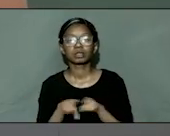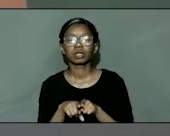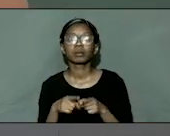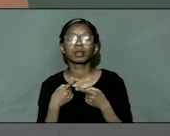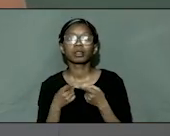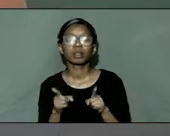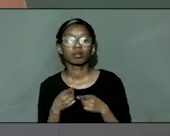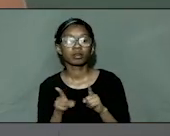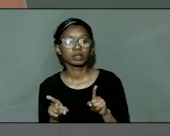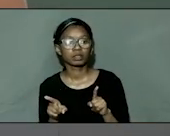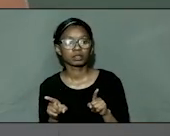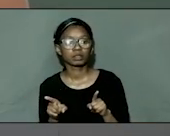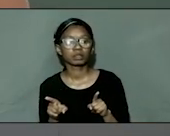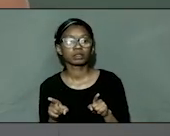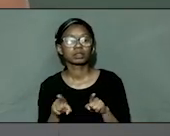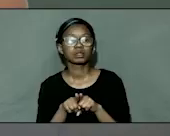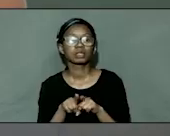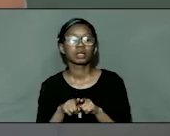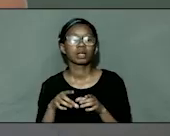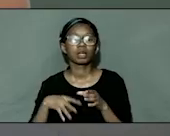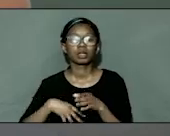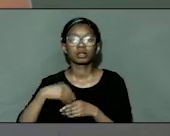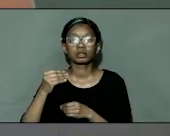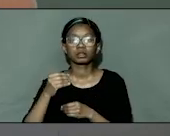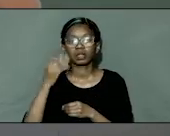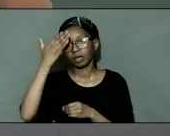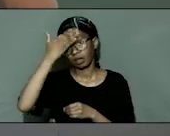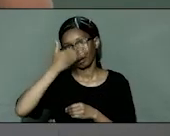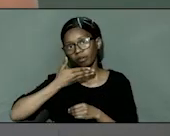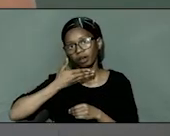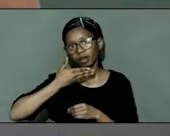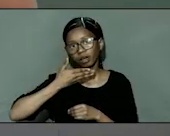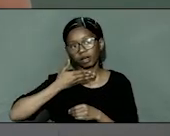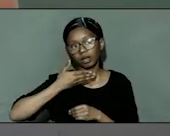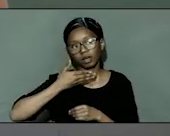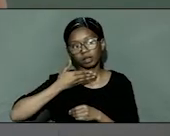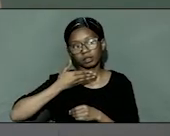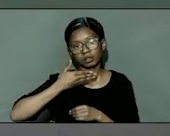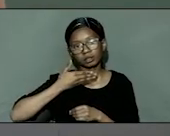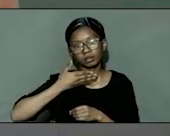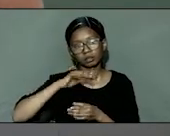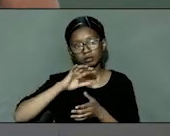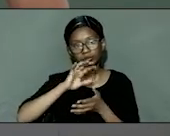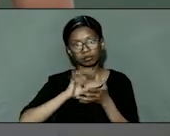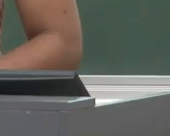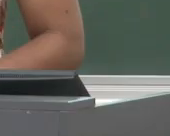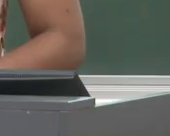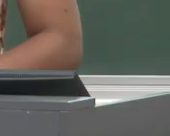Africa hypothesis. Thank you very much and have a lovely day.